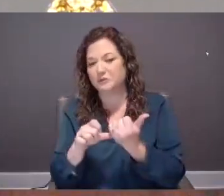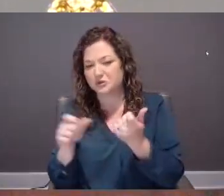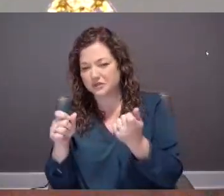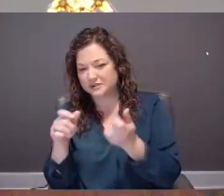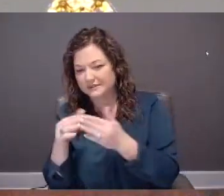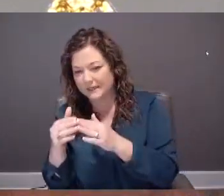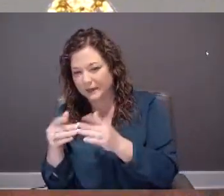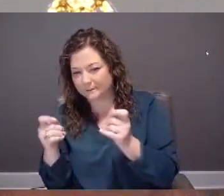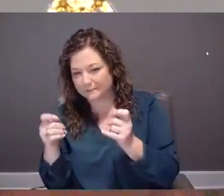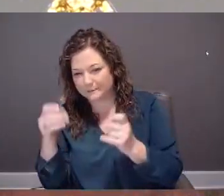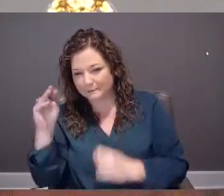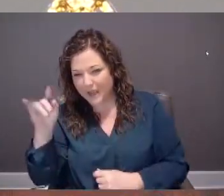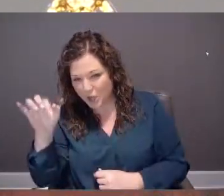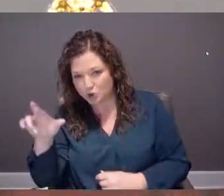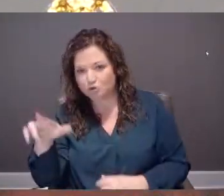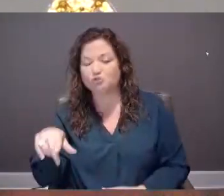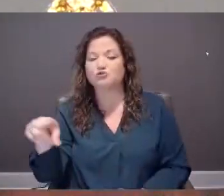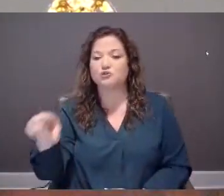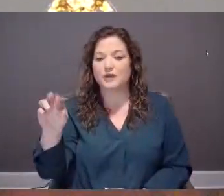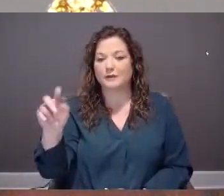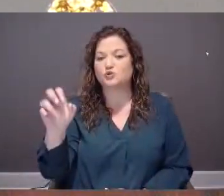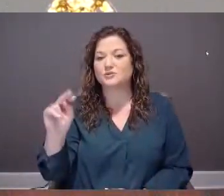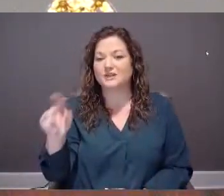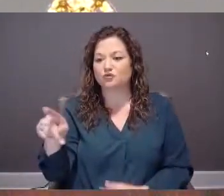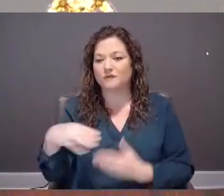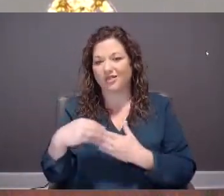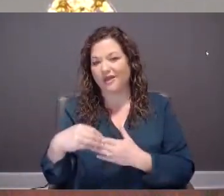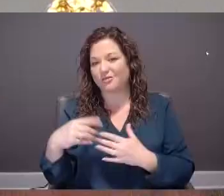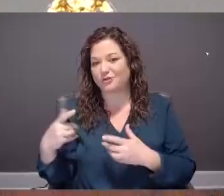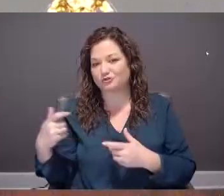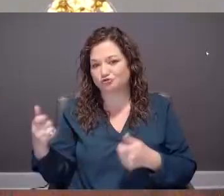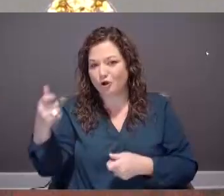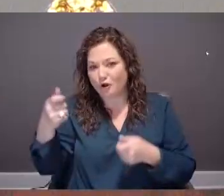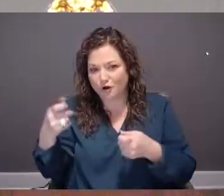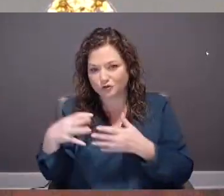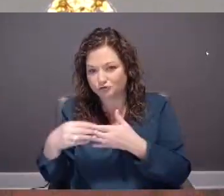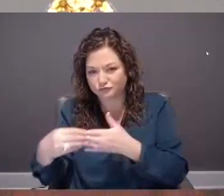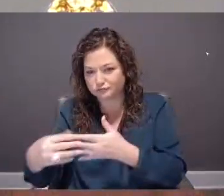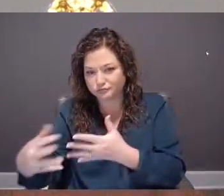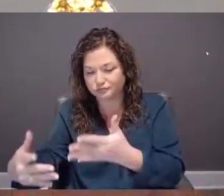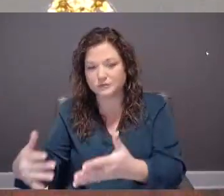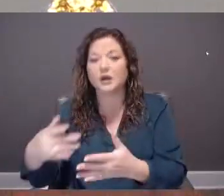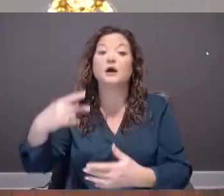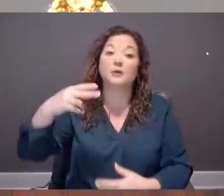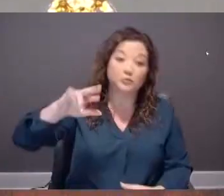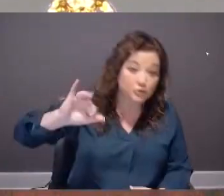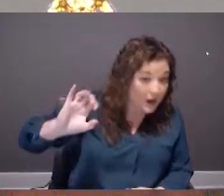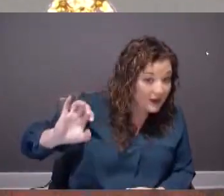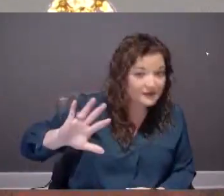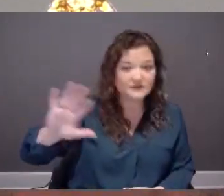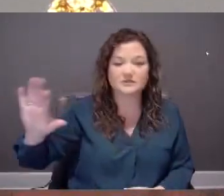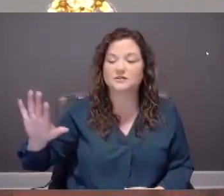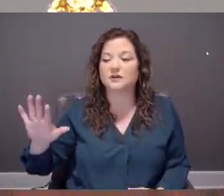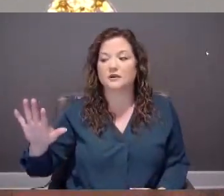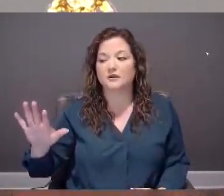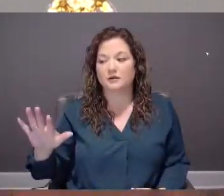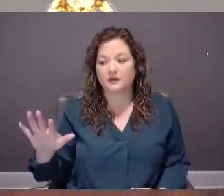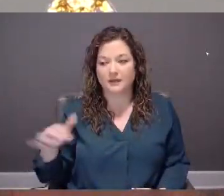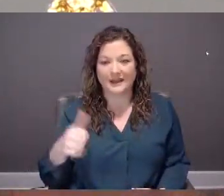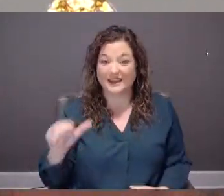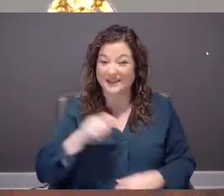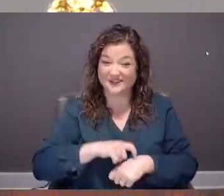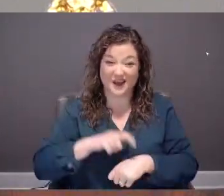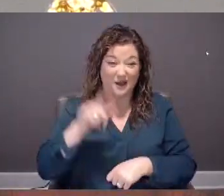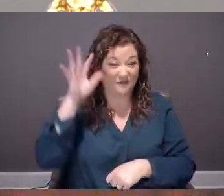too, as well as Director Price. Because yeah, when we get this, anytime you get federal program